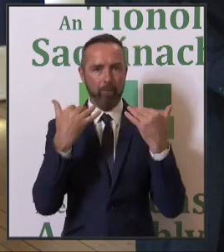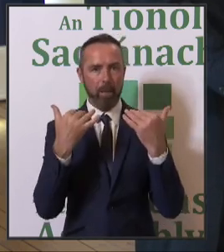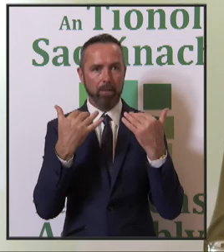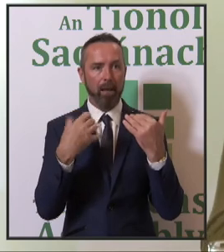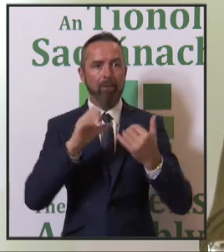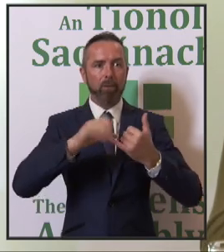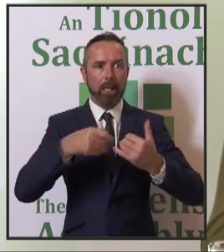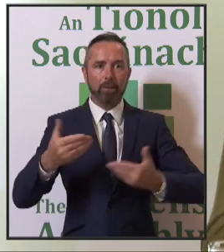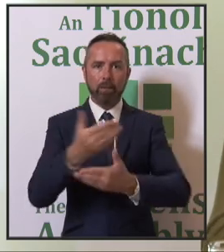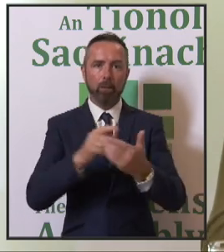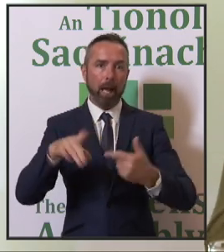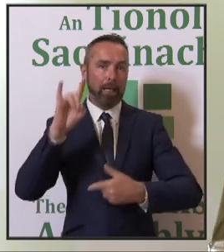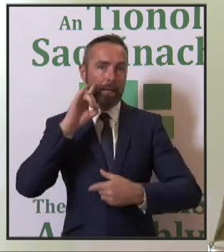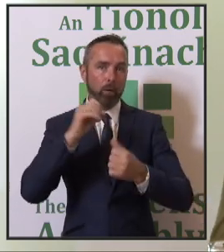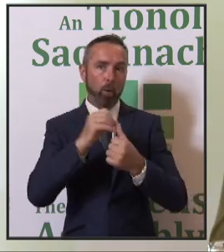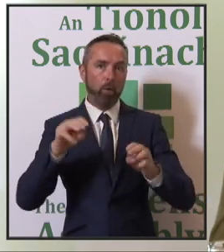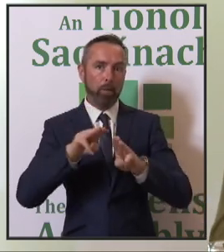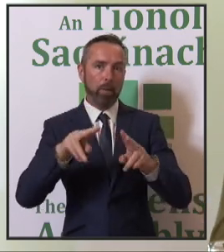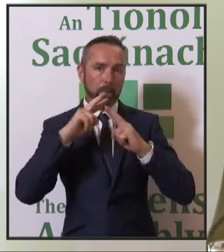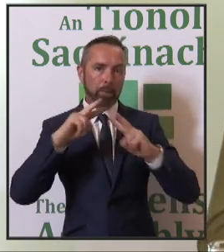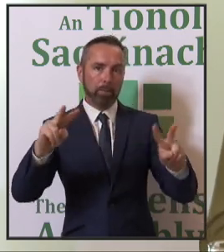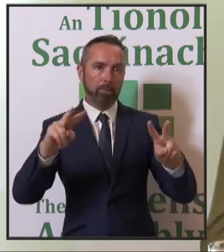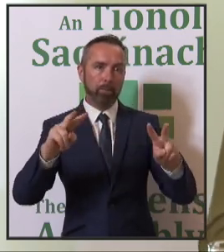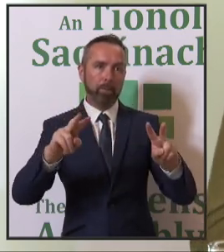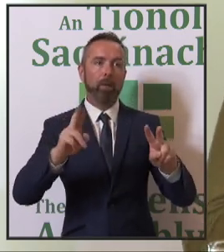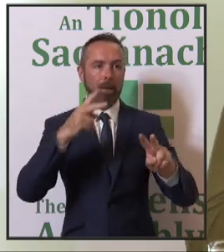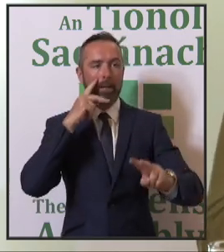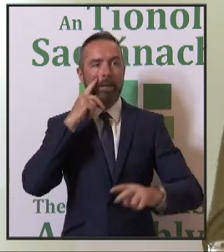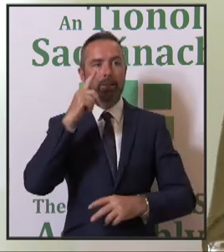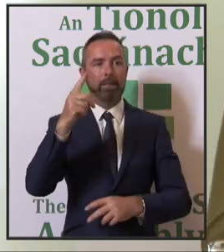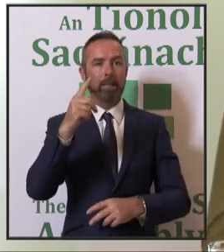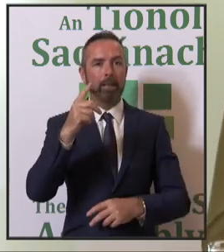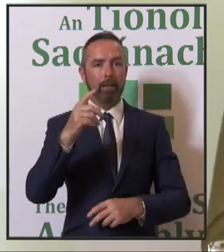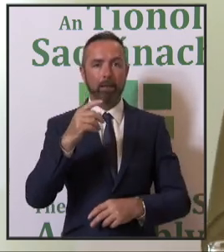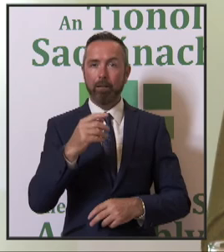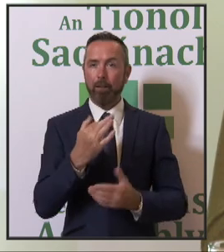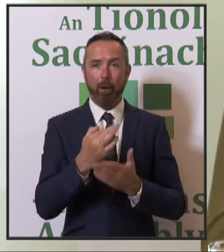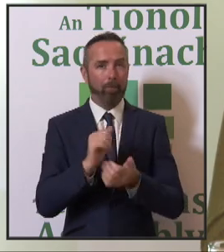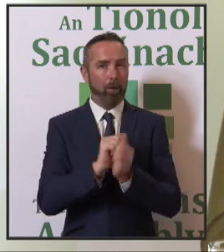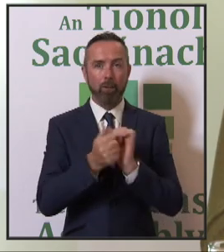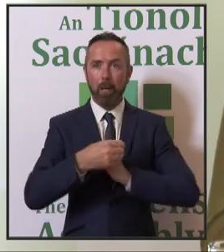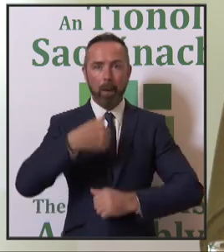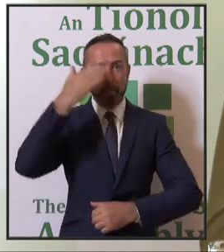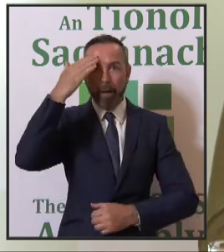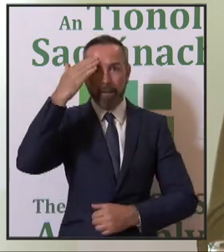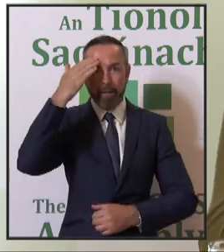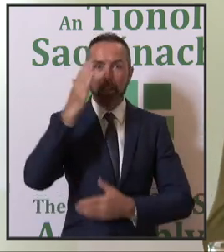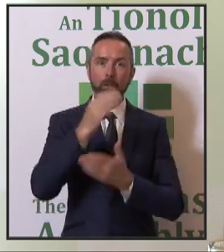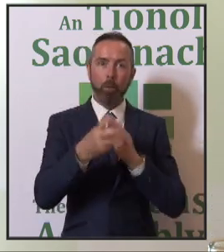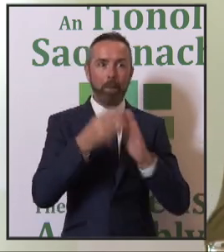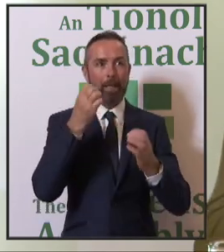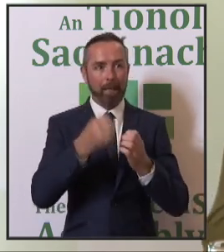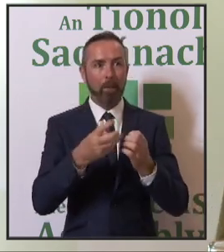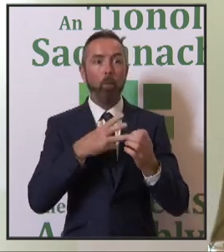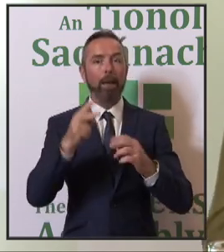views. That I think then we could see that, you know, I changed my mind on some weekends once I could